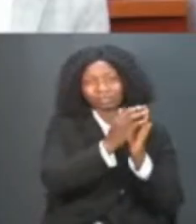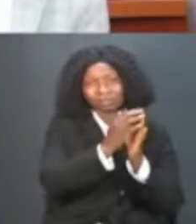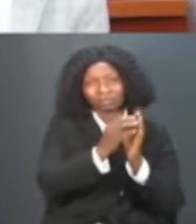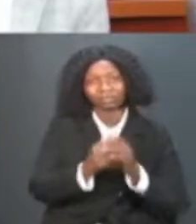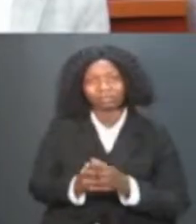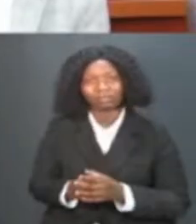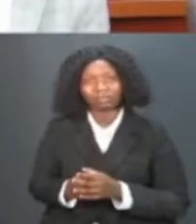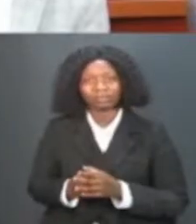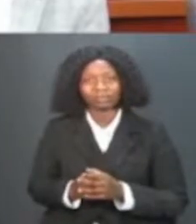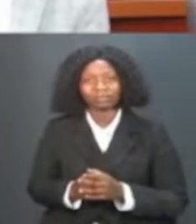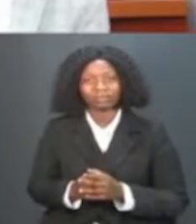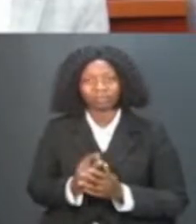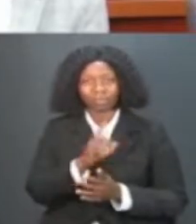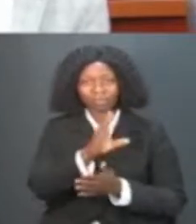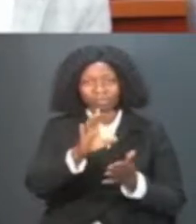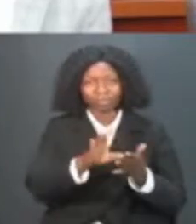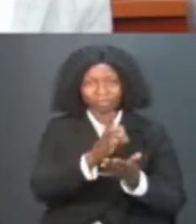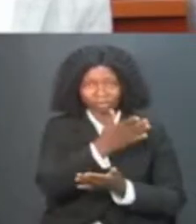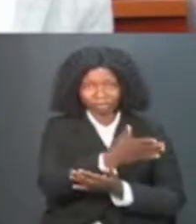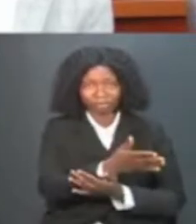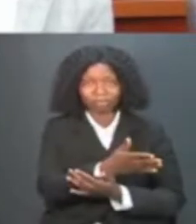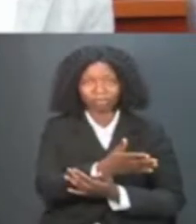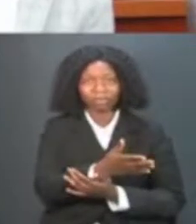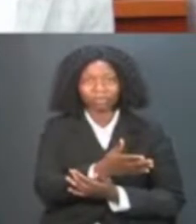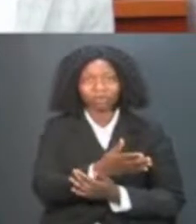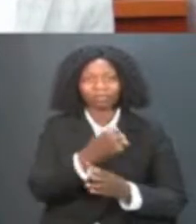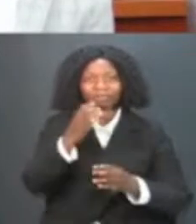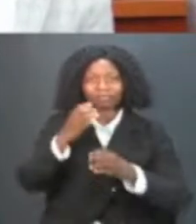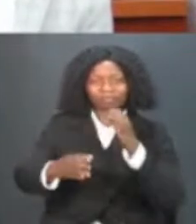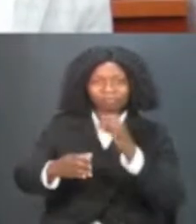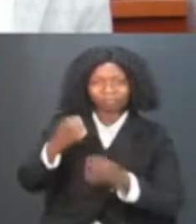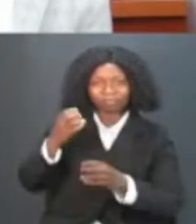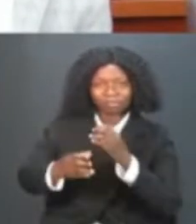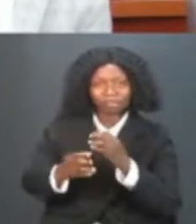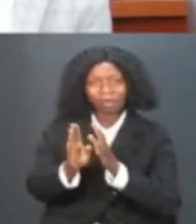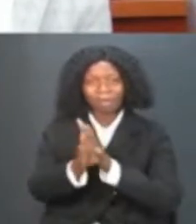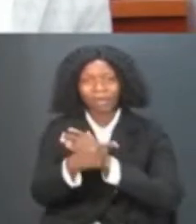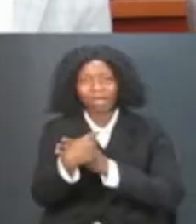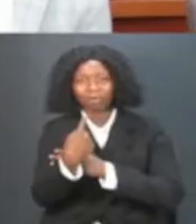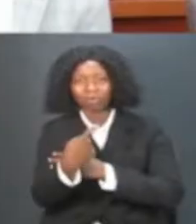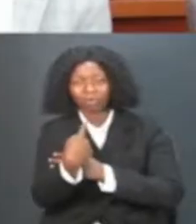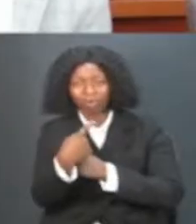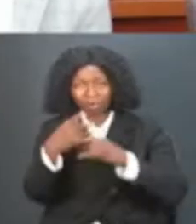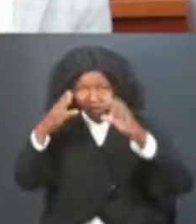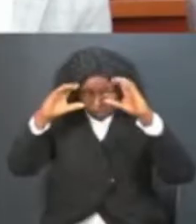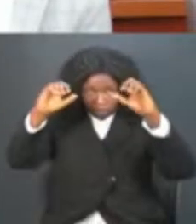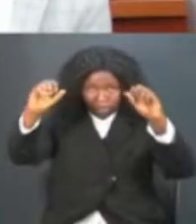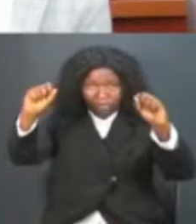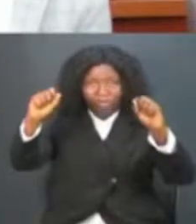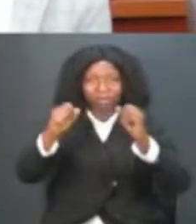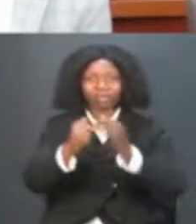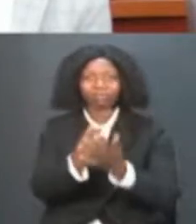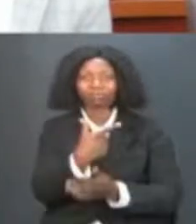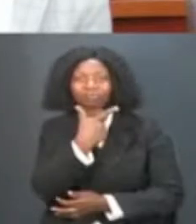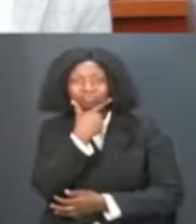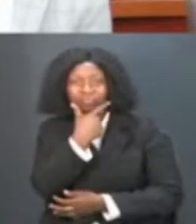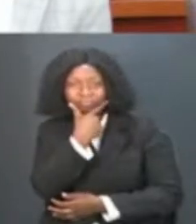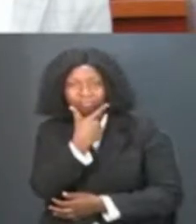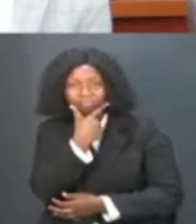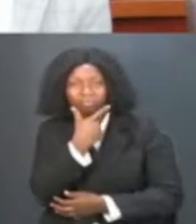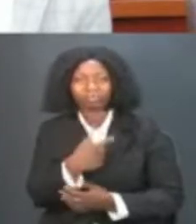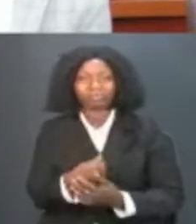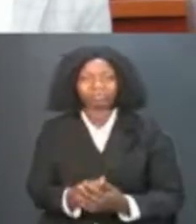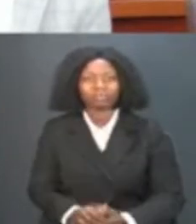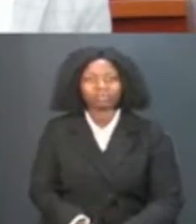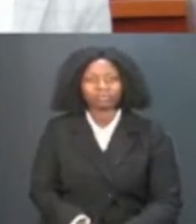and Nephrology Center, which was constructed and commissioned by His Excellency President Nana Addo Dankwa